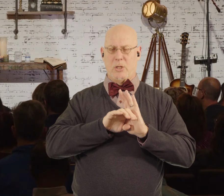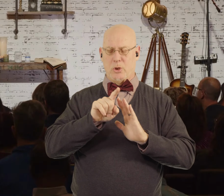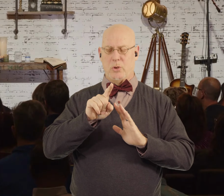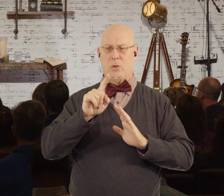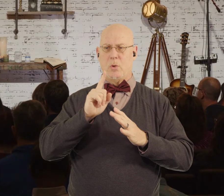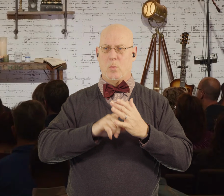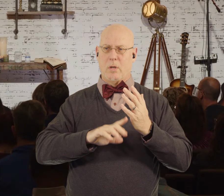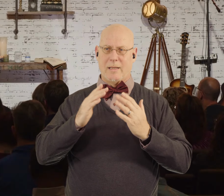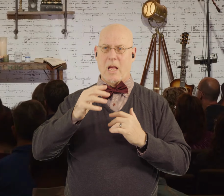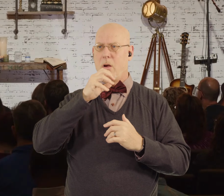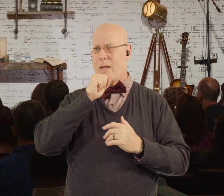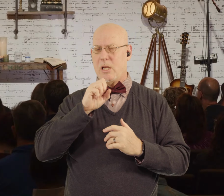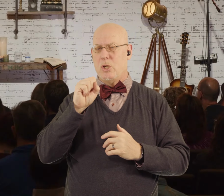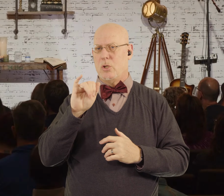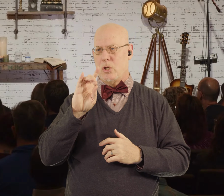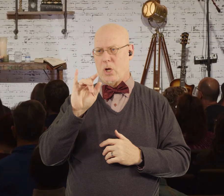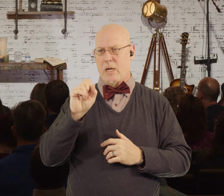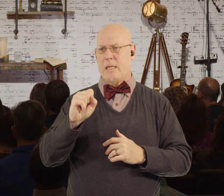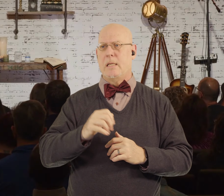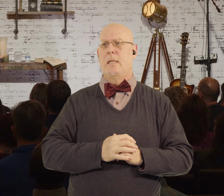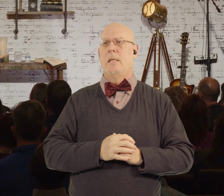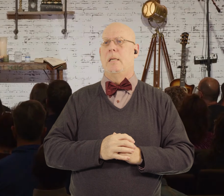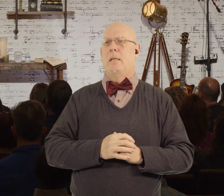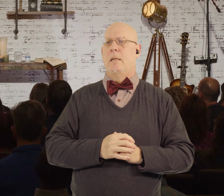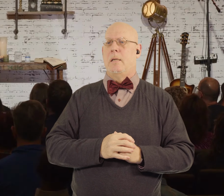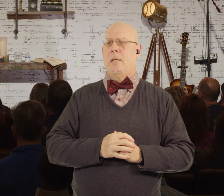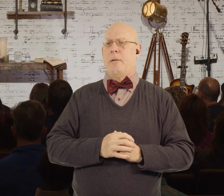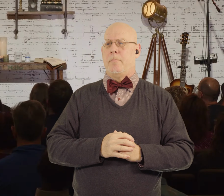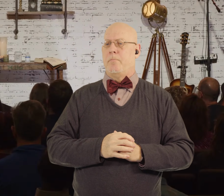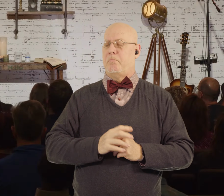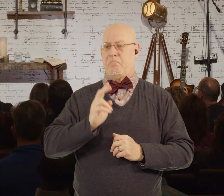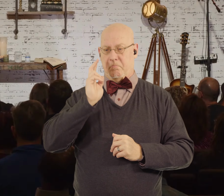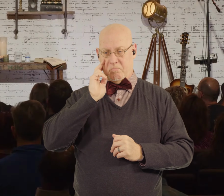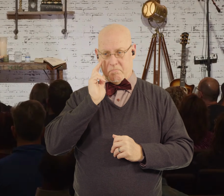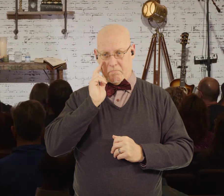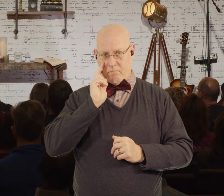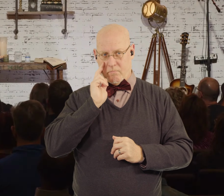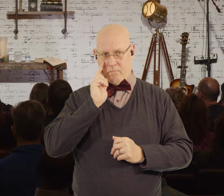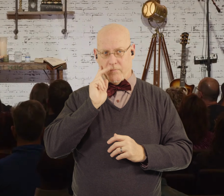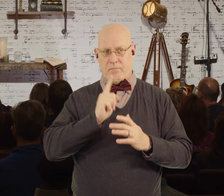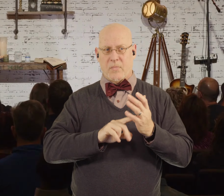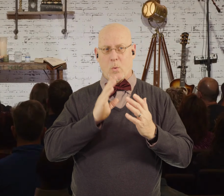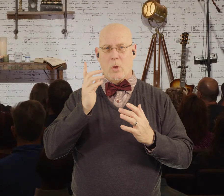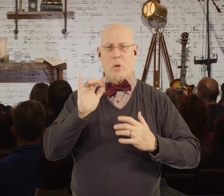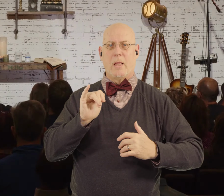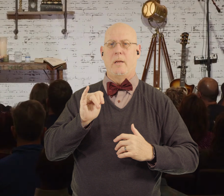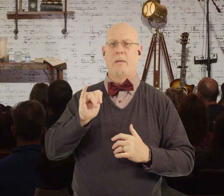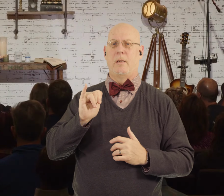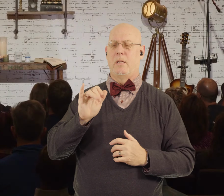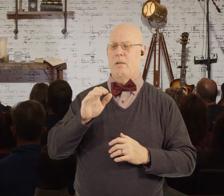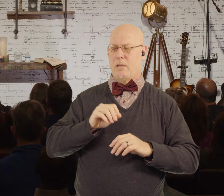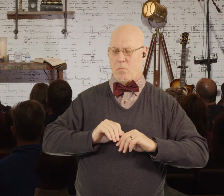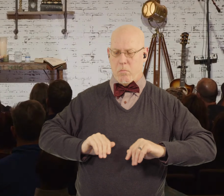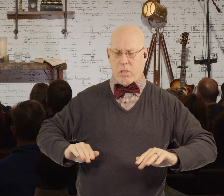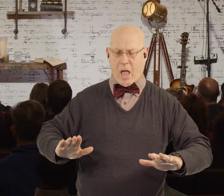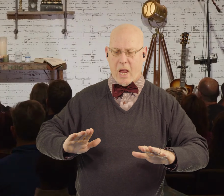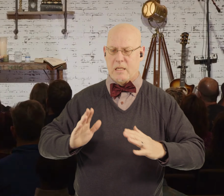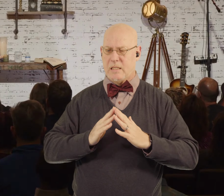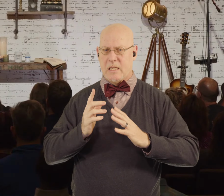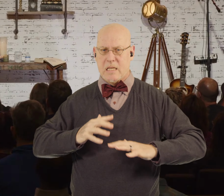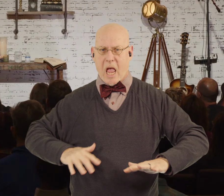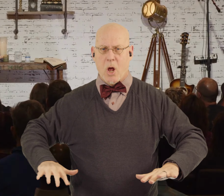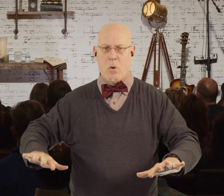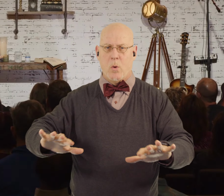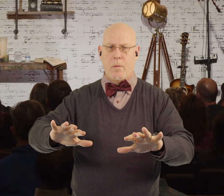above the plains. I have a picture here of what is now ancient Sardis. And you can see, this is what it looked like. So here's the